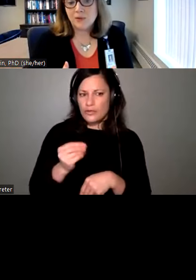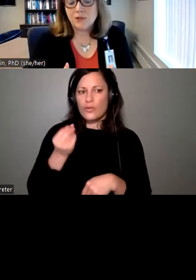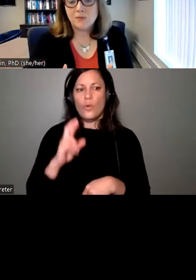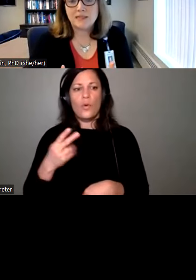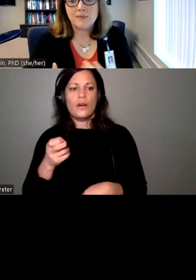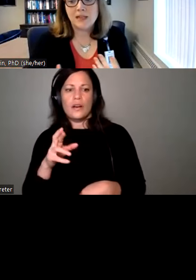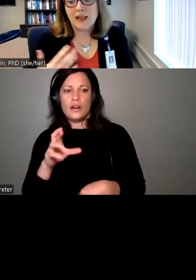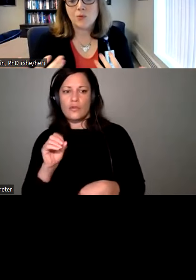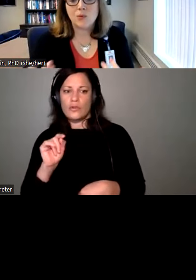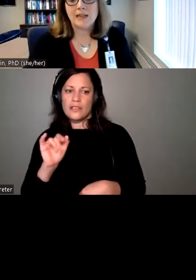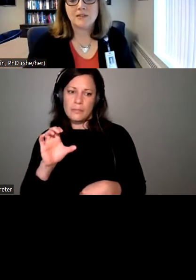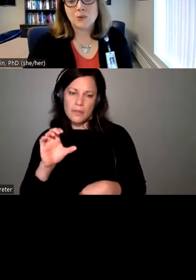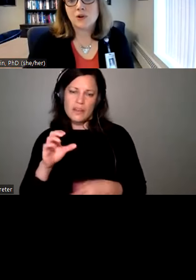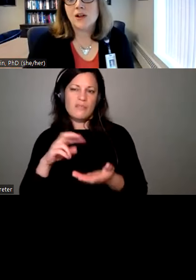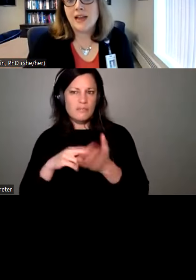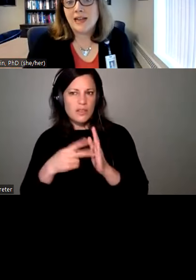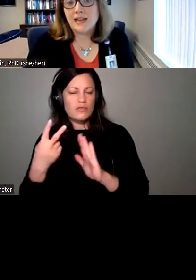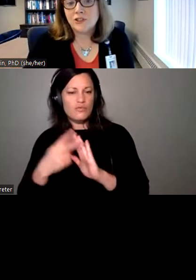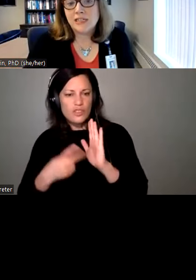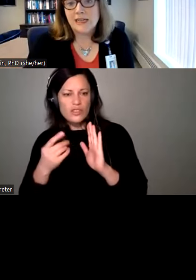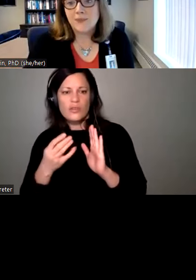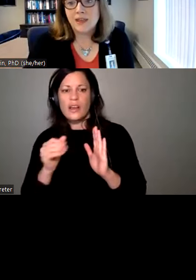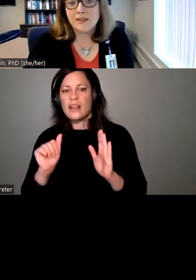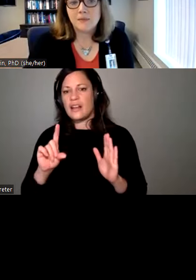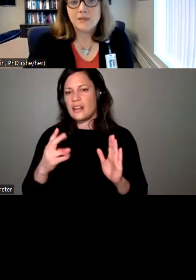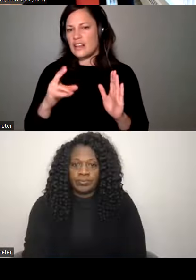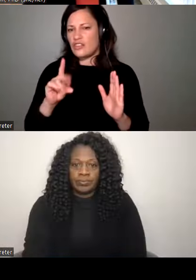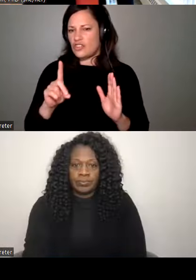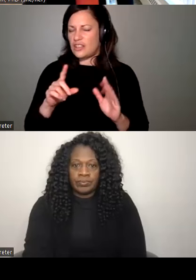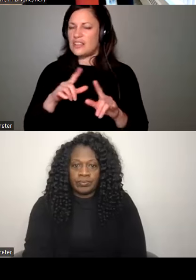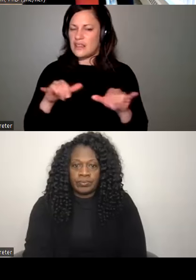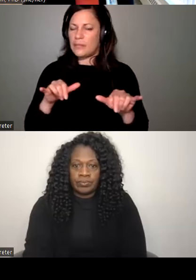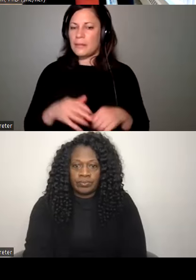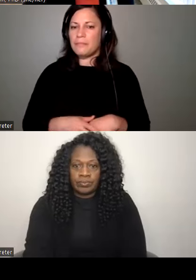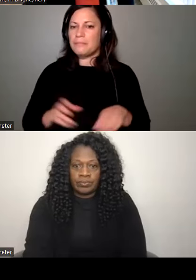heterotypic, which would be something like a reading disorder and ADHD at the same time.